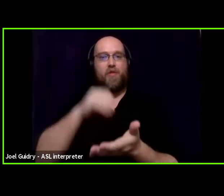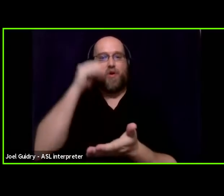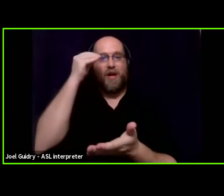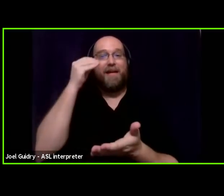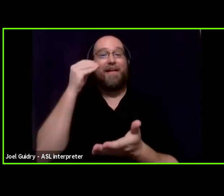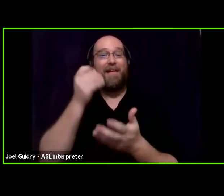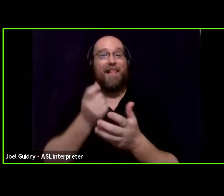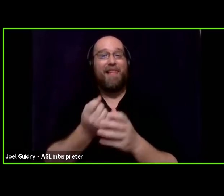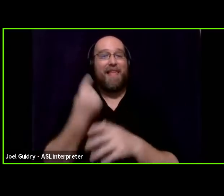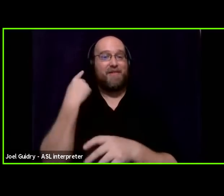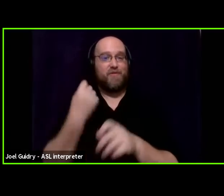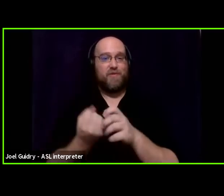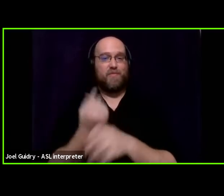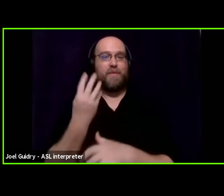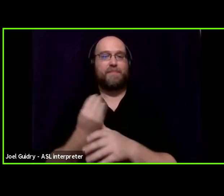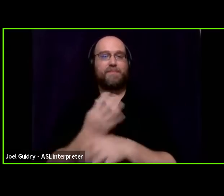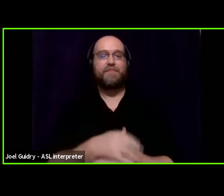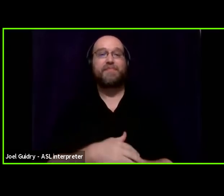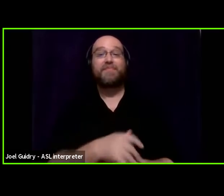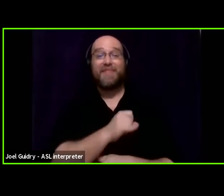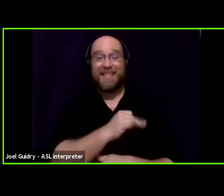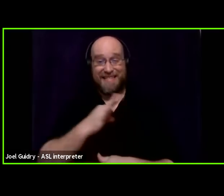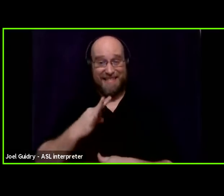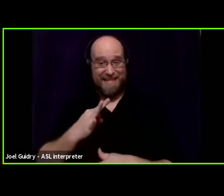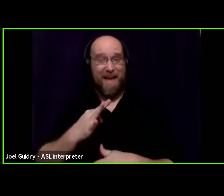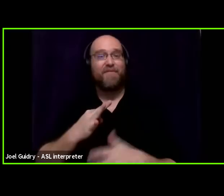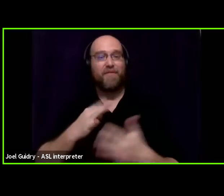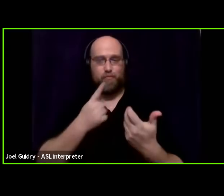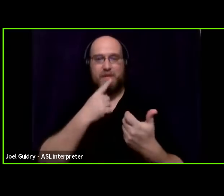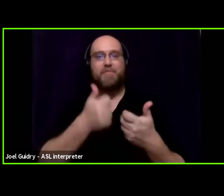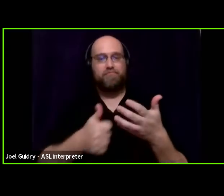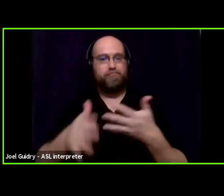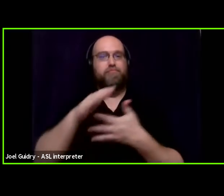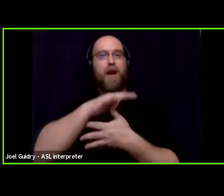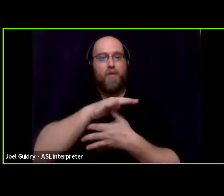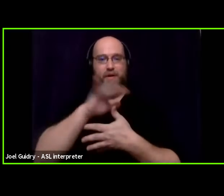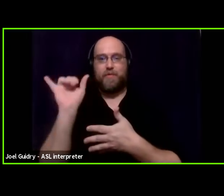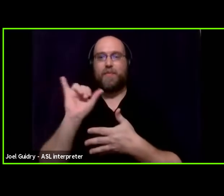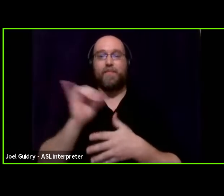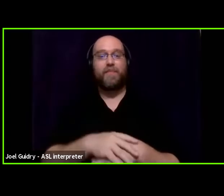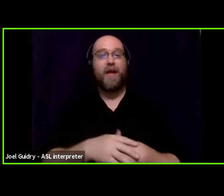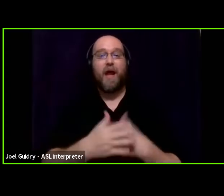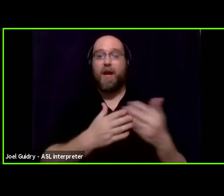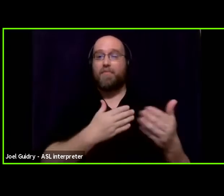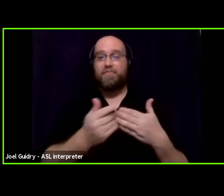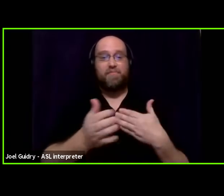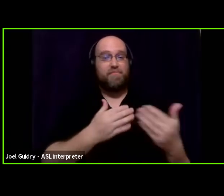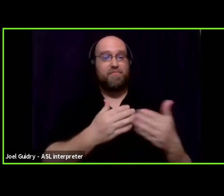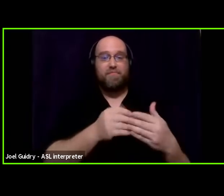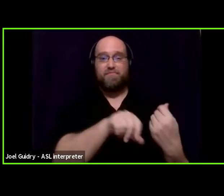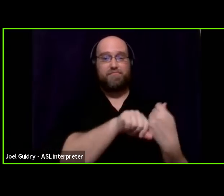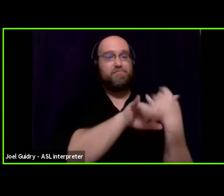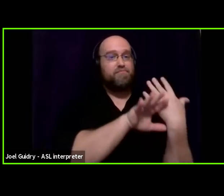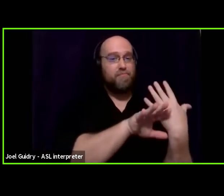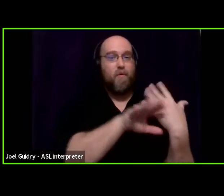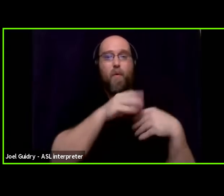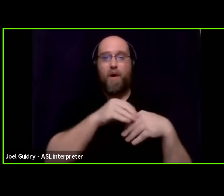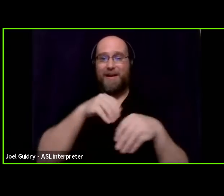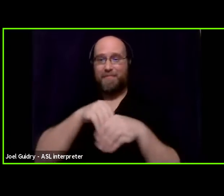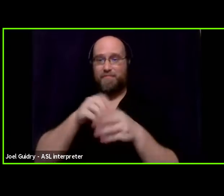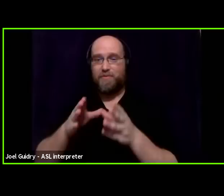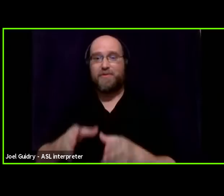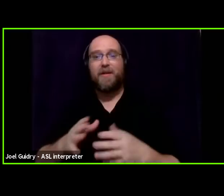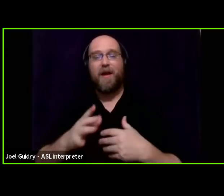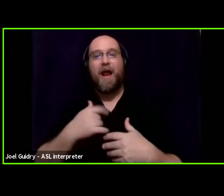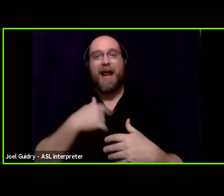priority as well. And regardless of what form school takes, we need everyone to engage, from our ESP members and